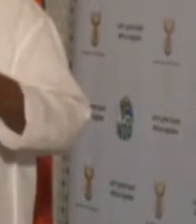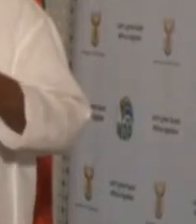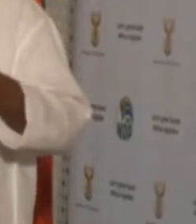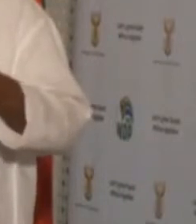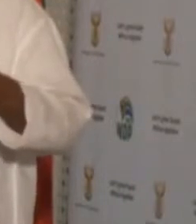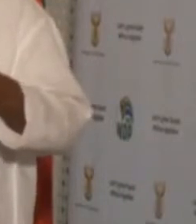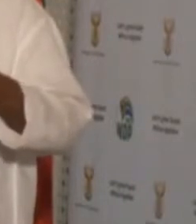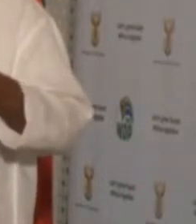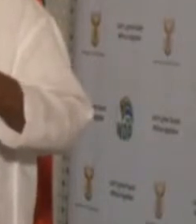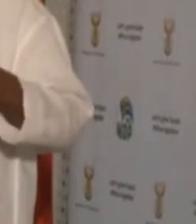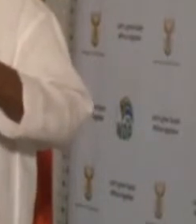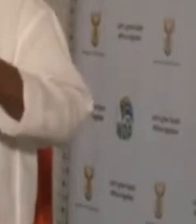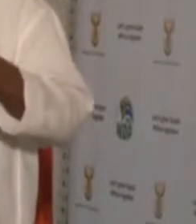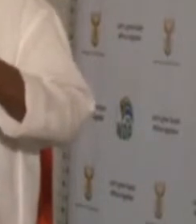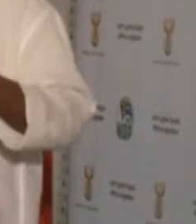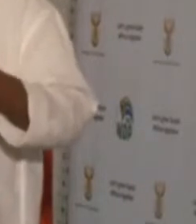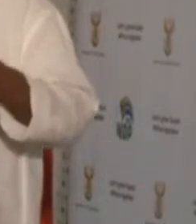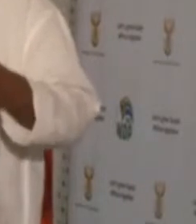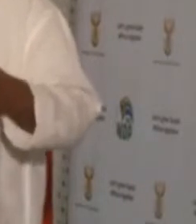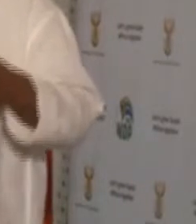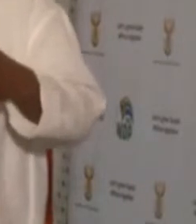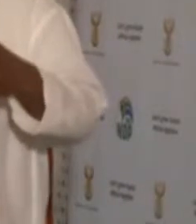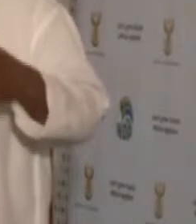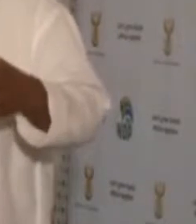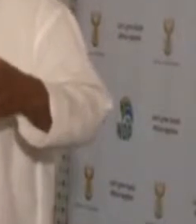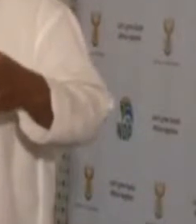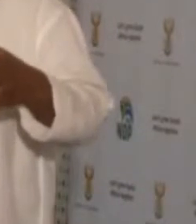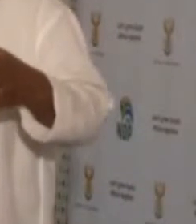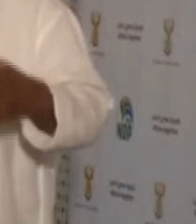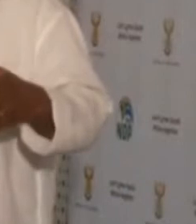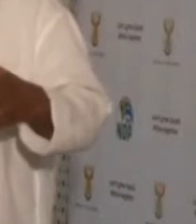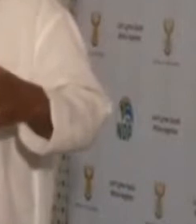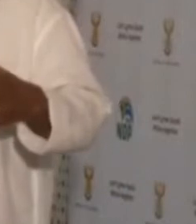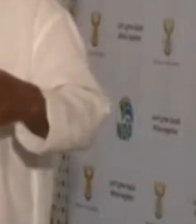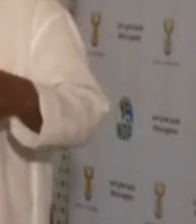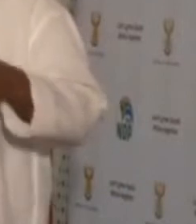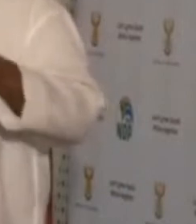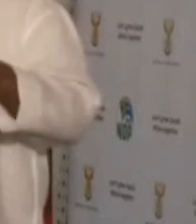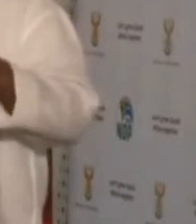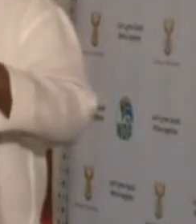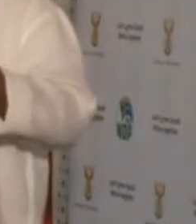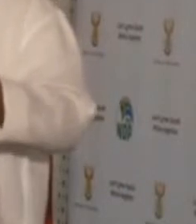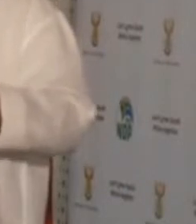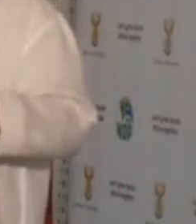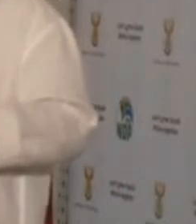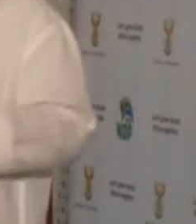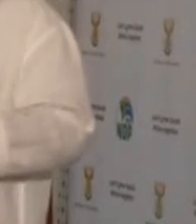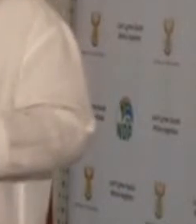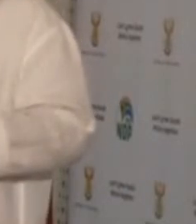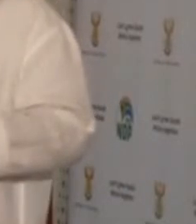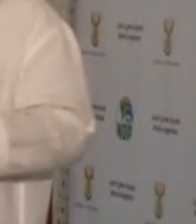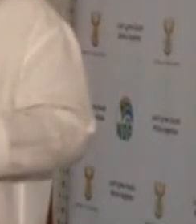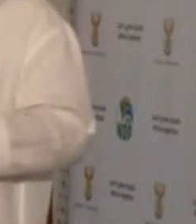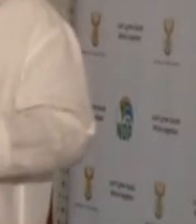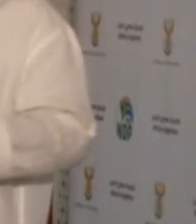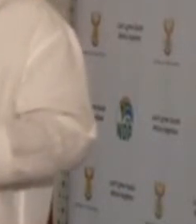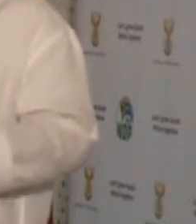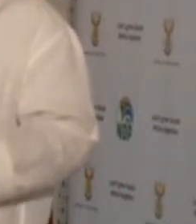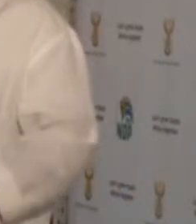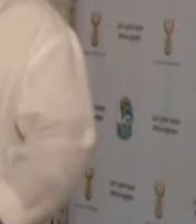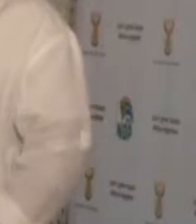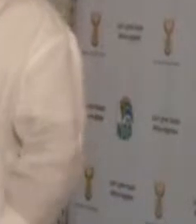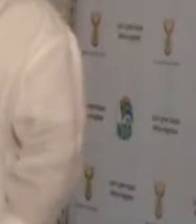on, who were not supposed to be there in the first place. That's what we are talking about. But